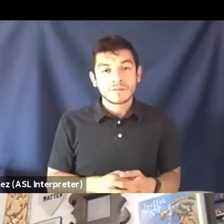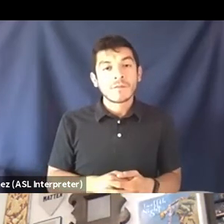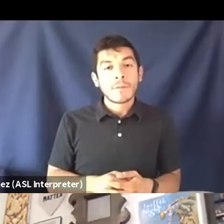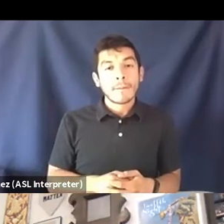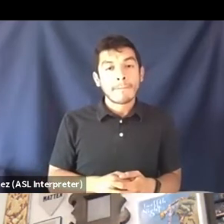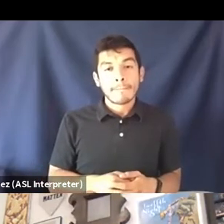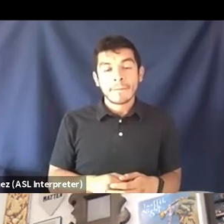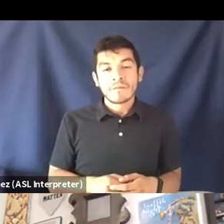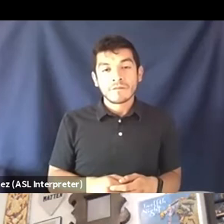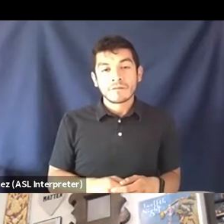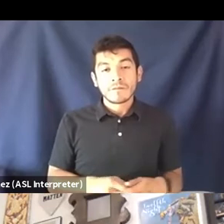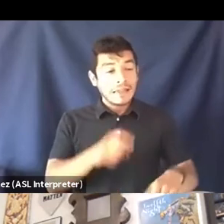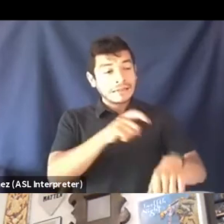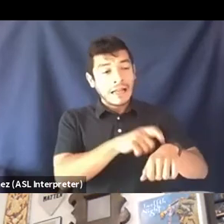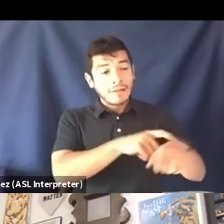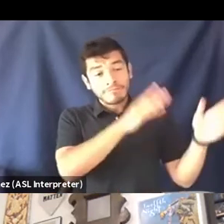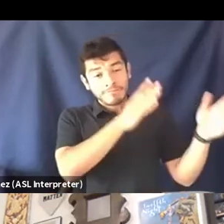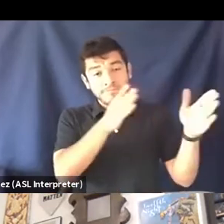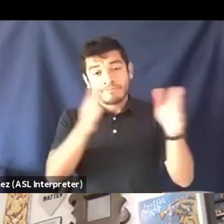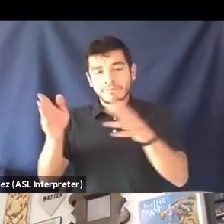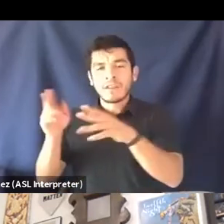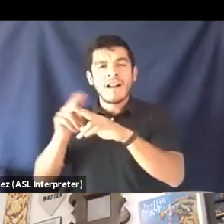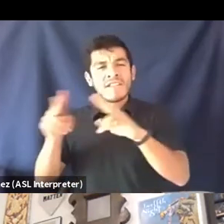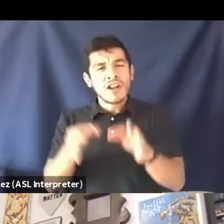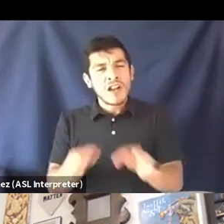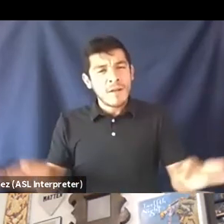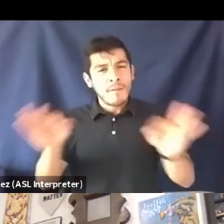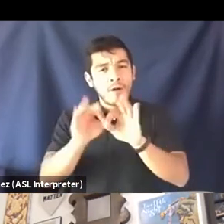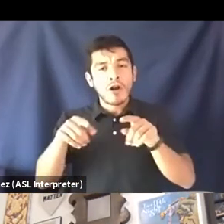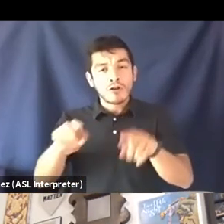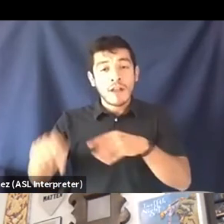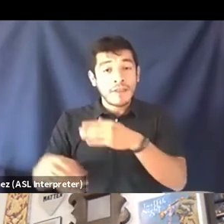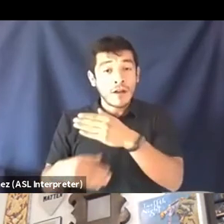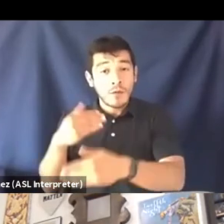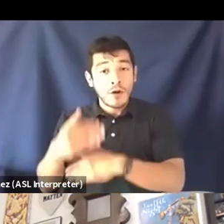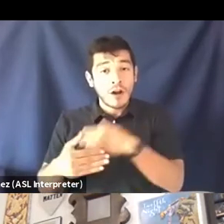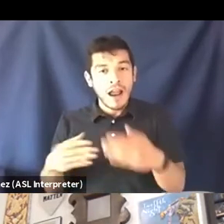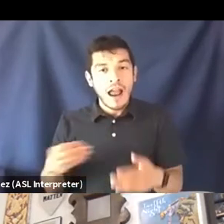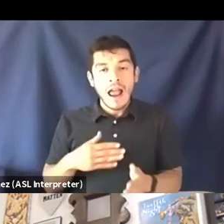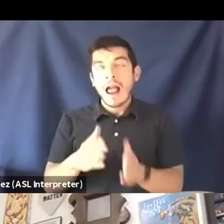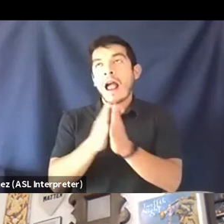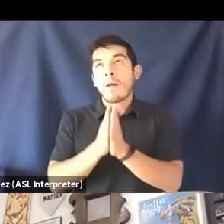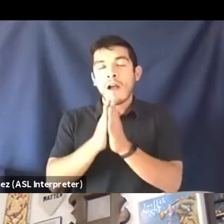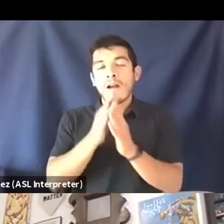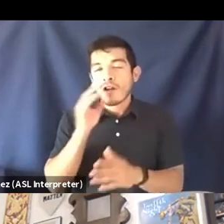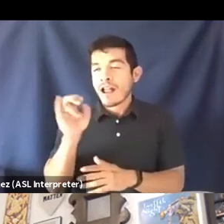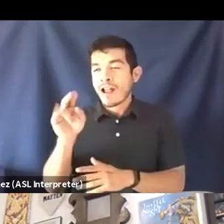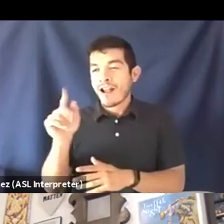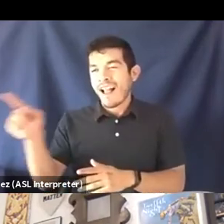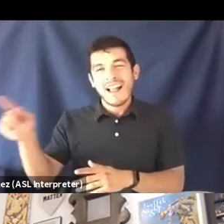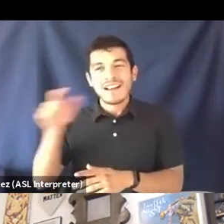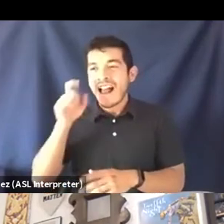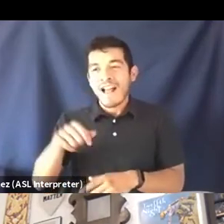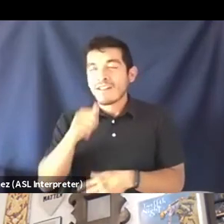this whole process. And I pray for Erika that she never has to endure another 10-year project. But I